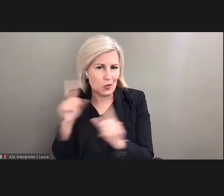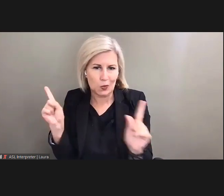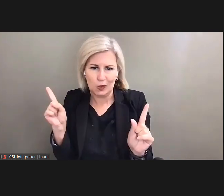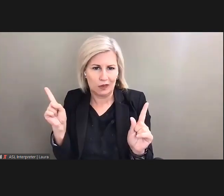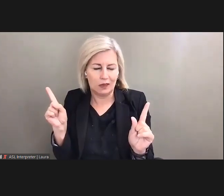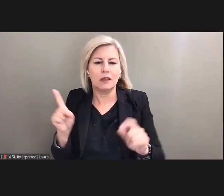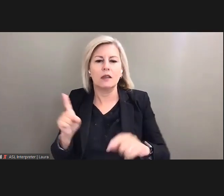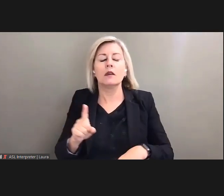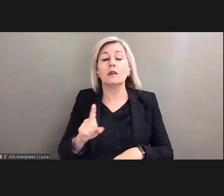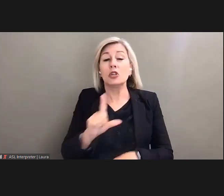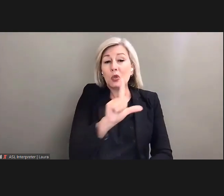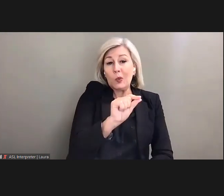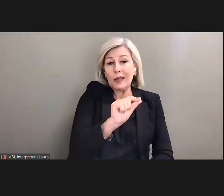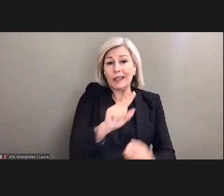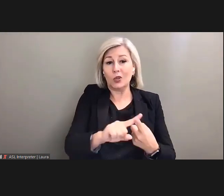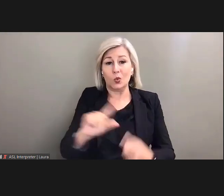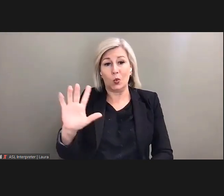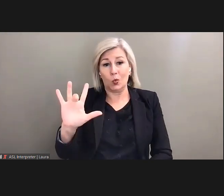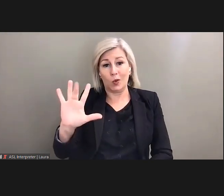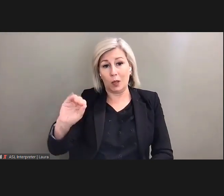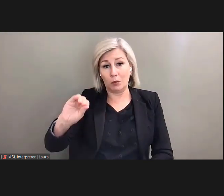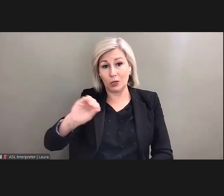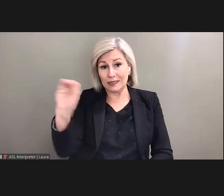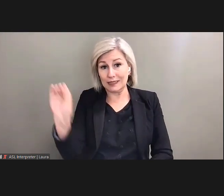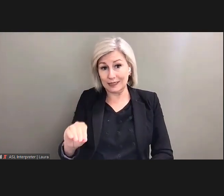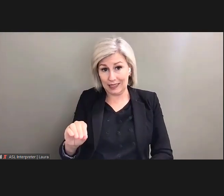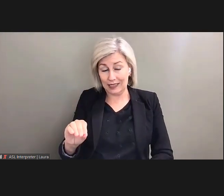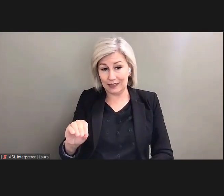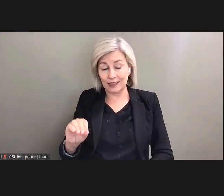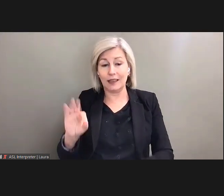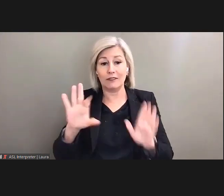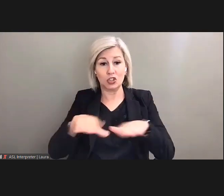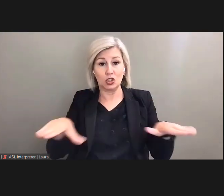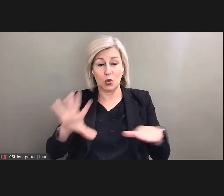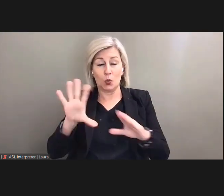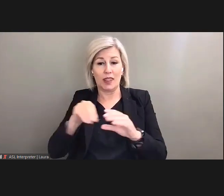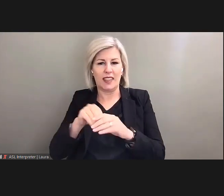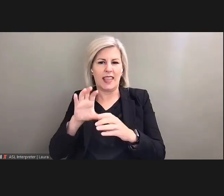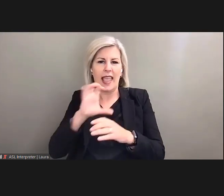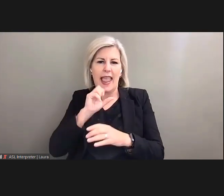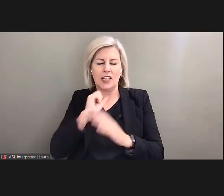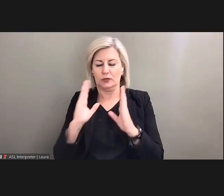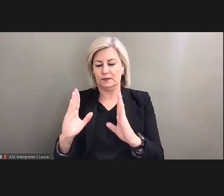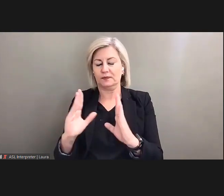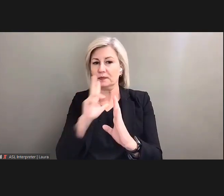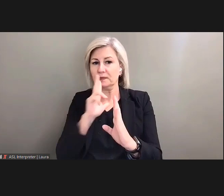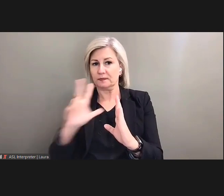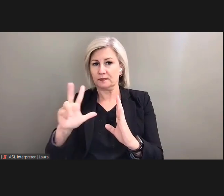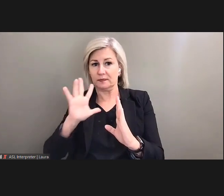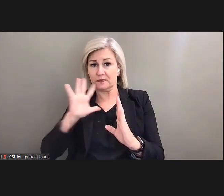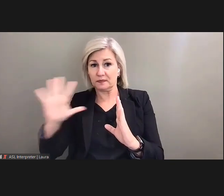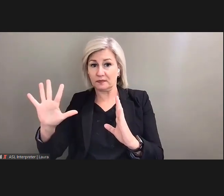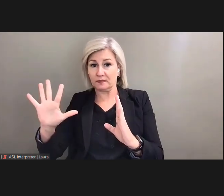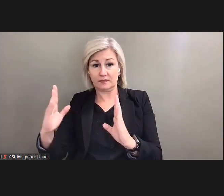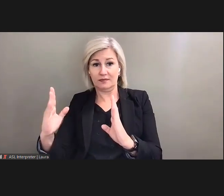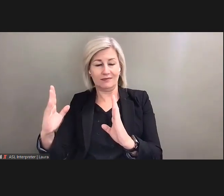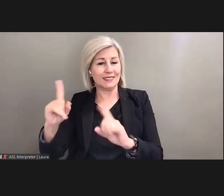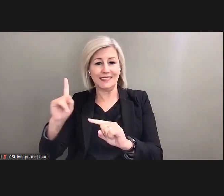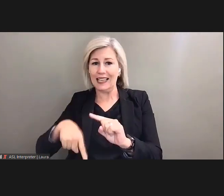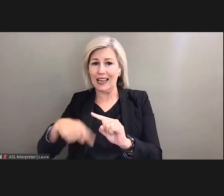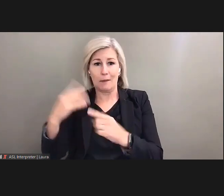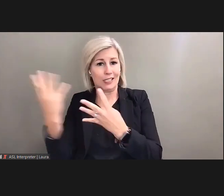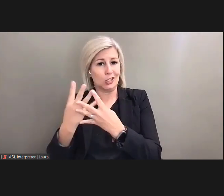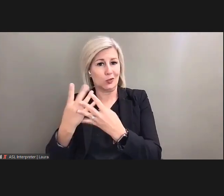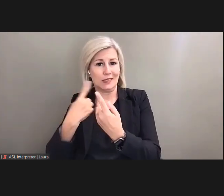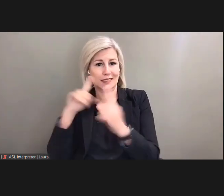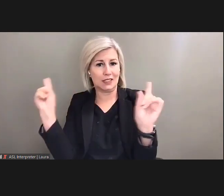shows that 20 to 25% of children in that 3 to 5 age group can't be screened successfully with